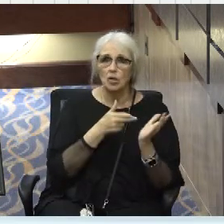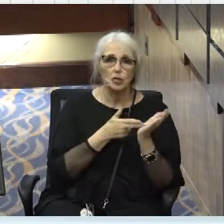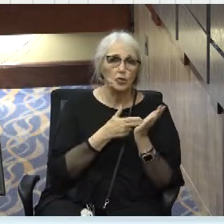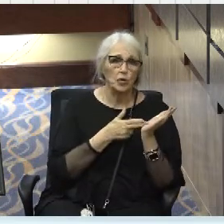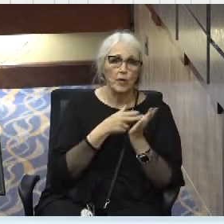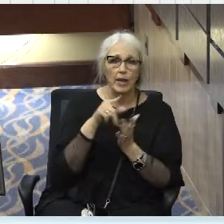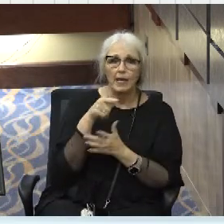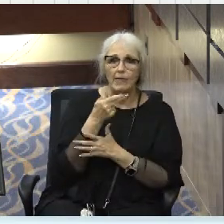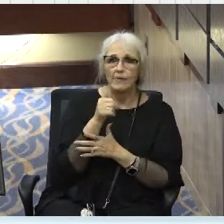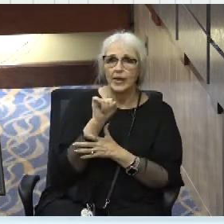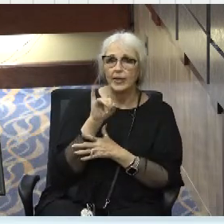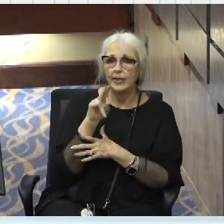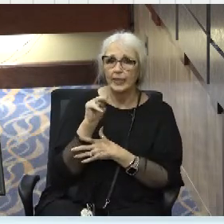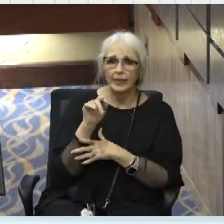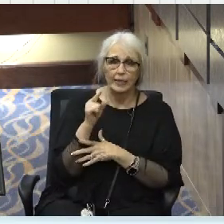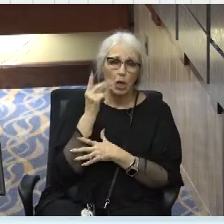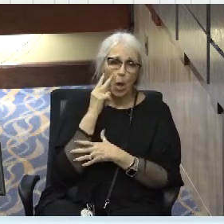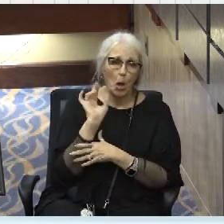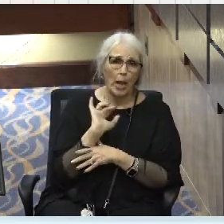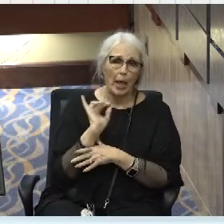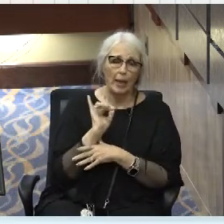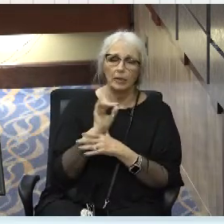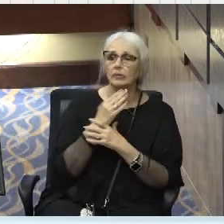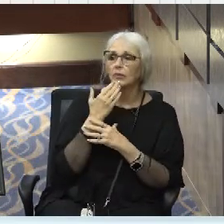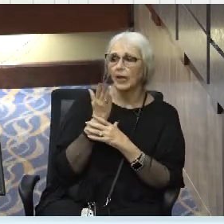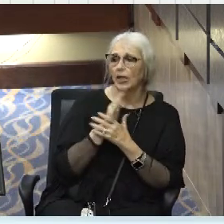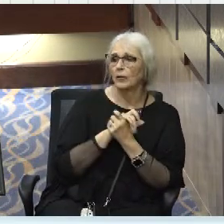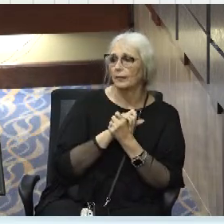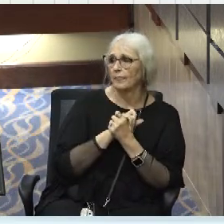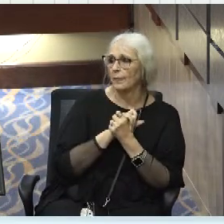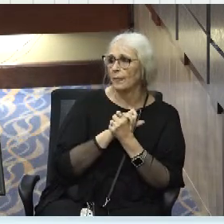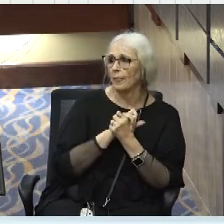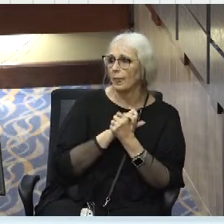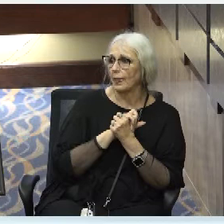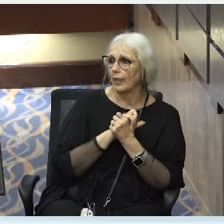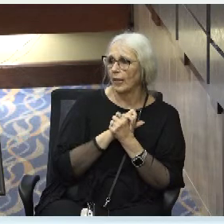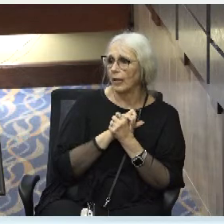in of that will look like. Okay, thank you.